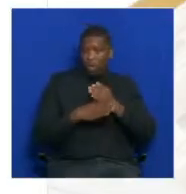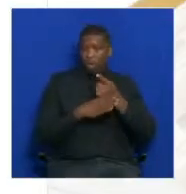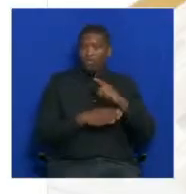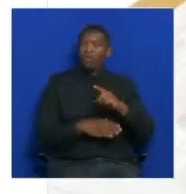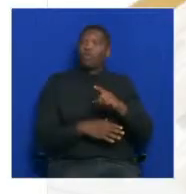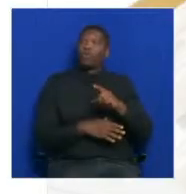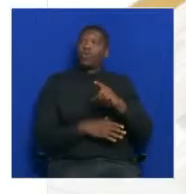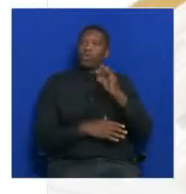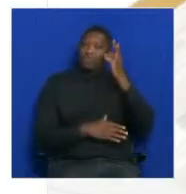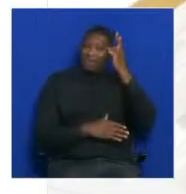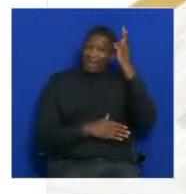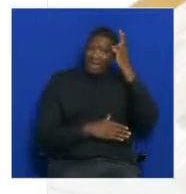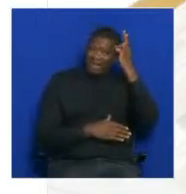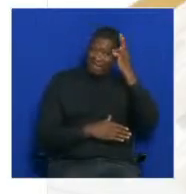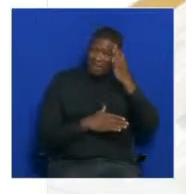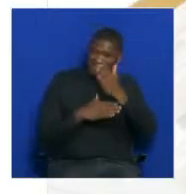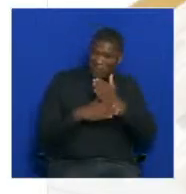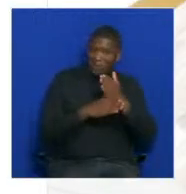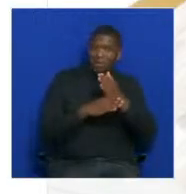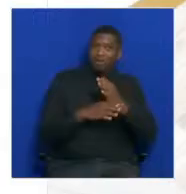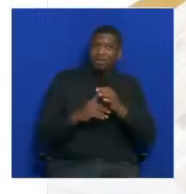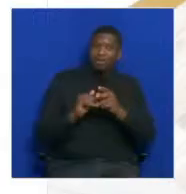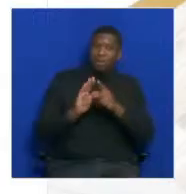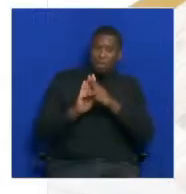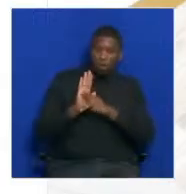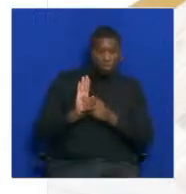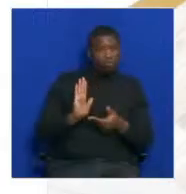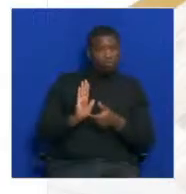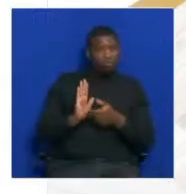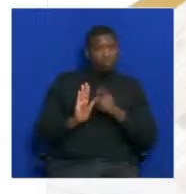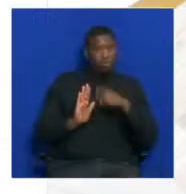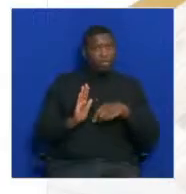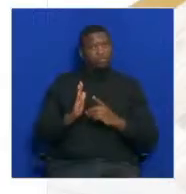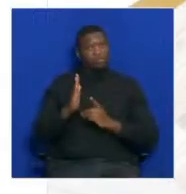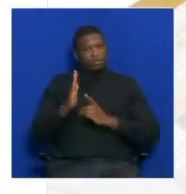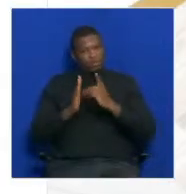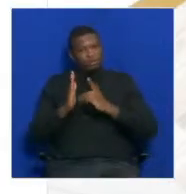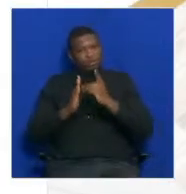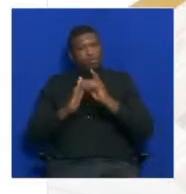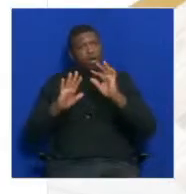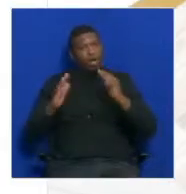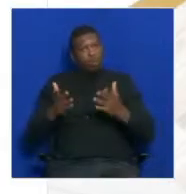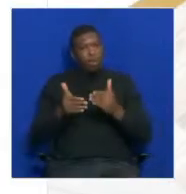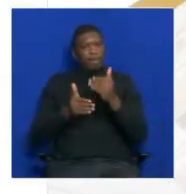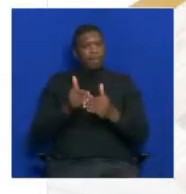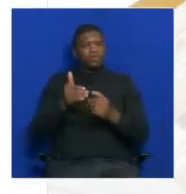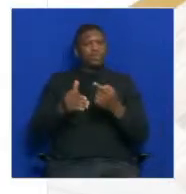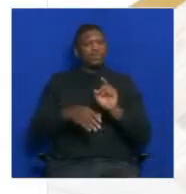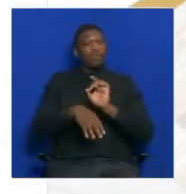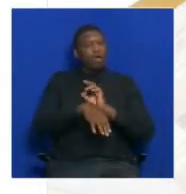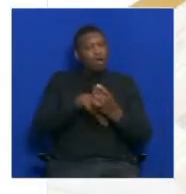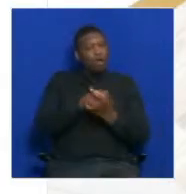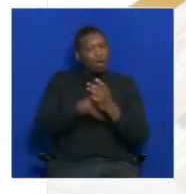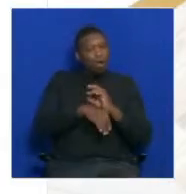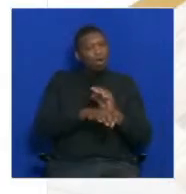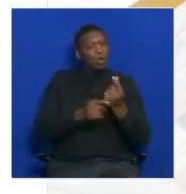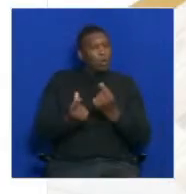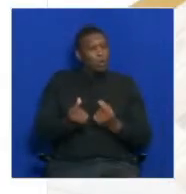a policy of this kind is developed and reviewed through a consultative process and remains applicable